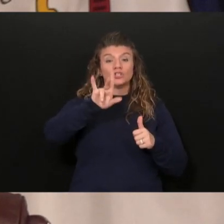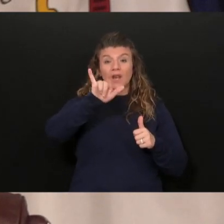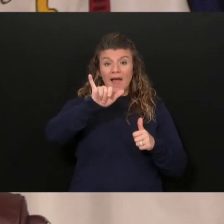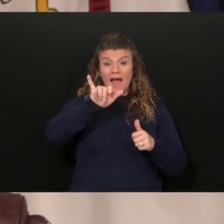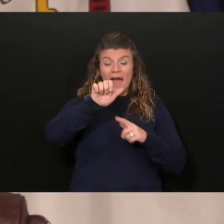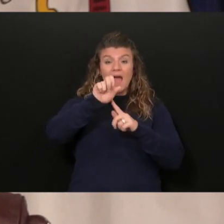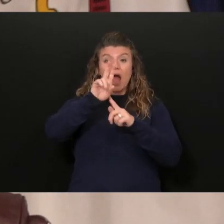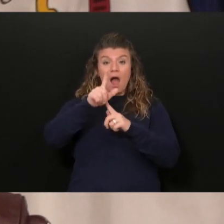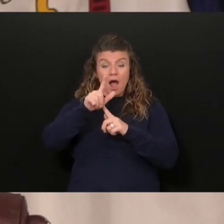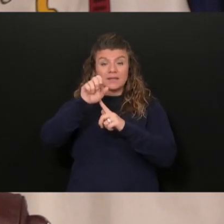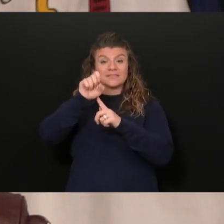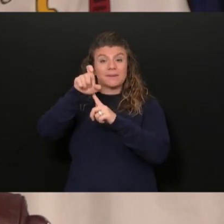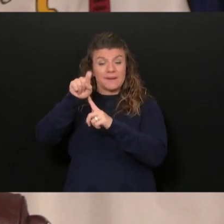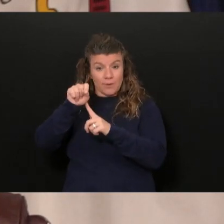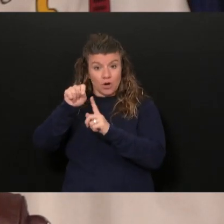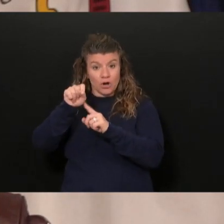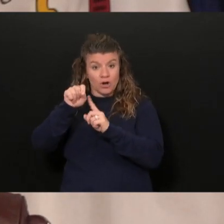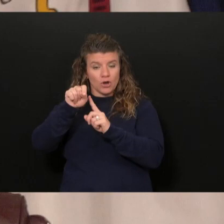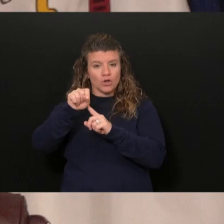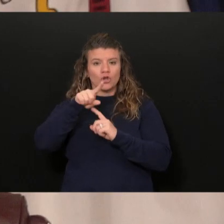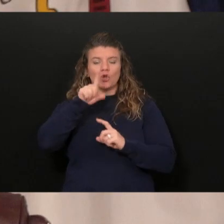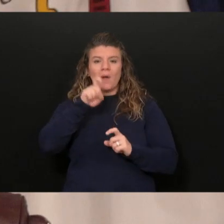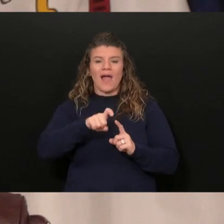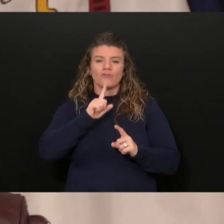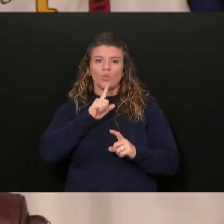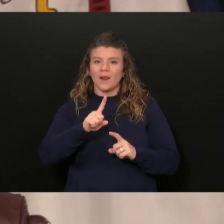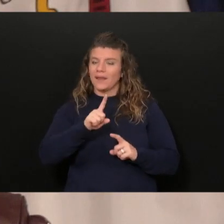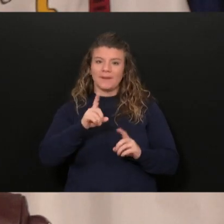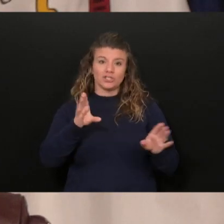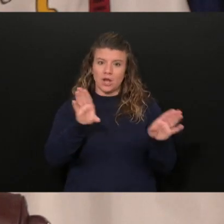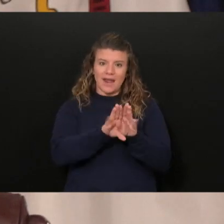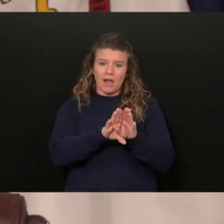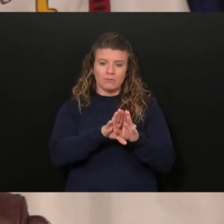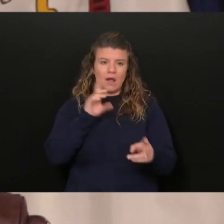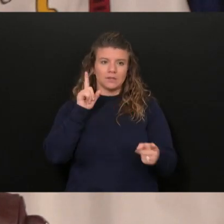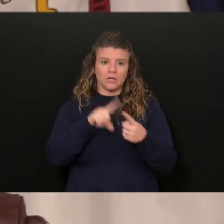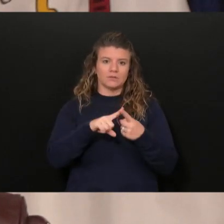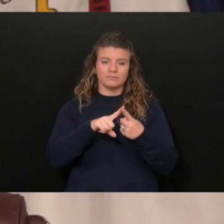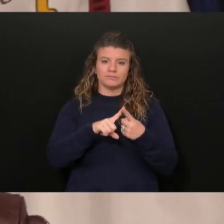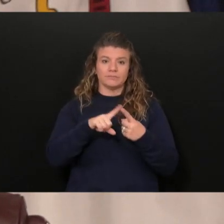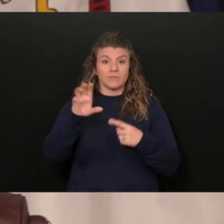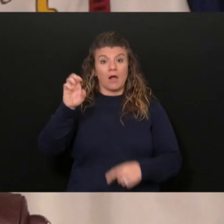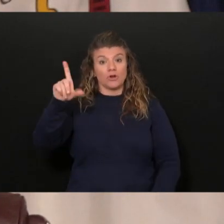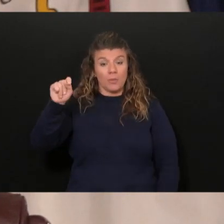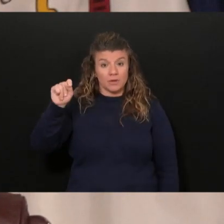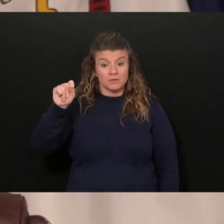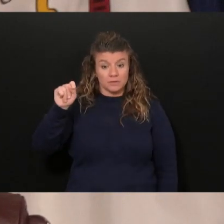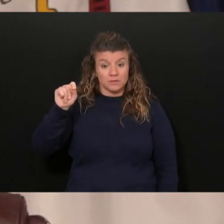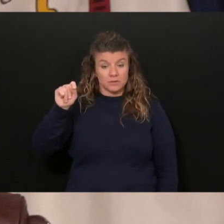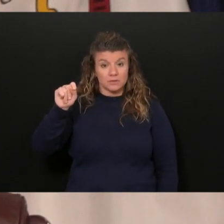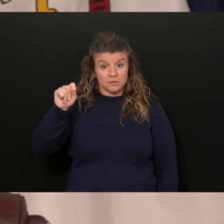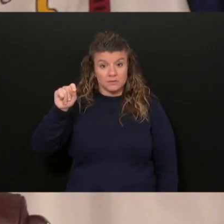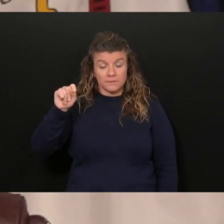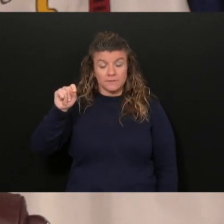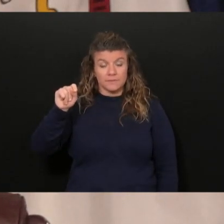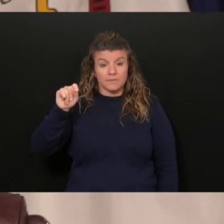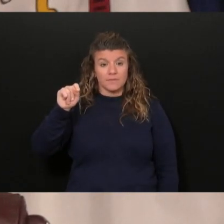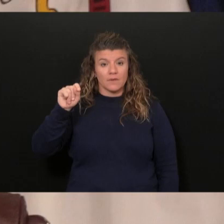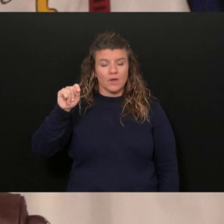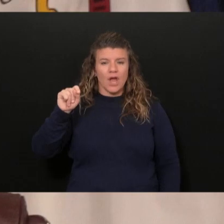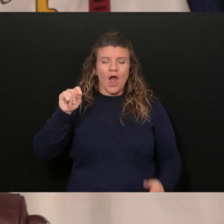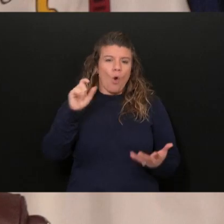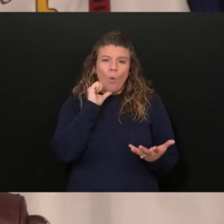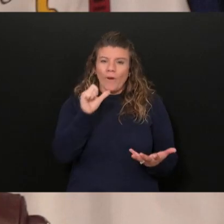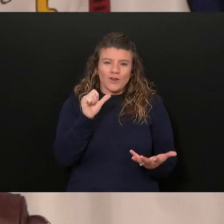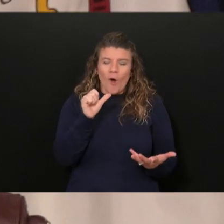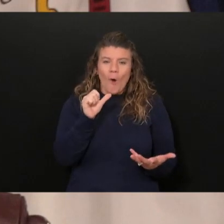September, and so you would really be shut down until October. And so we don't